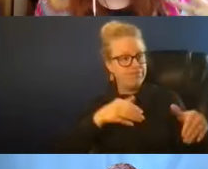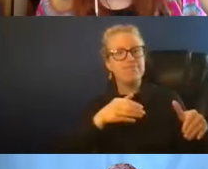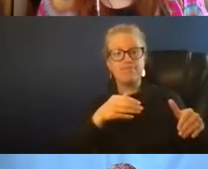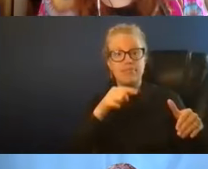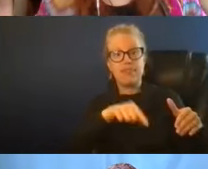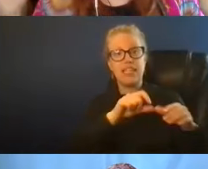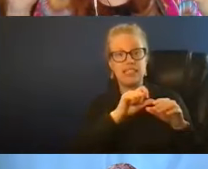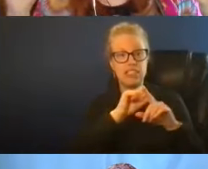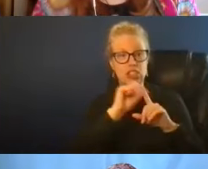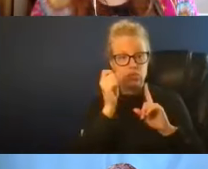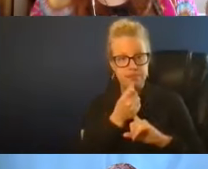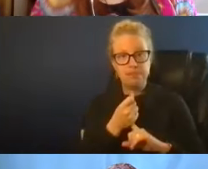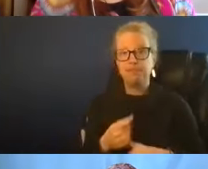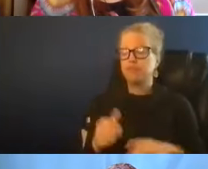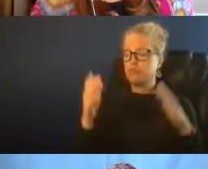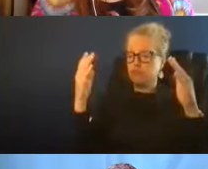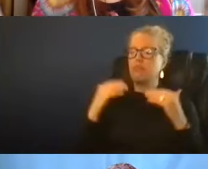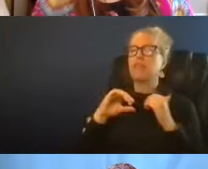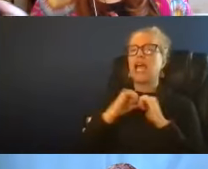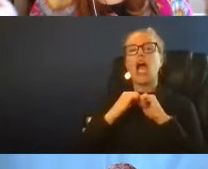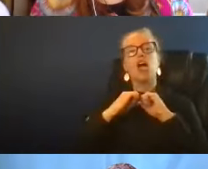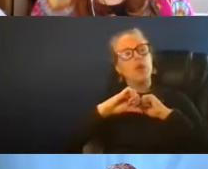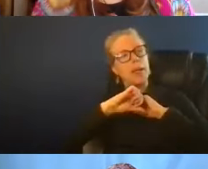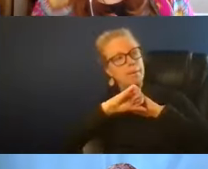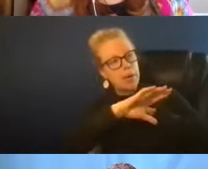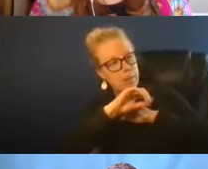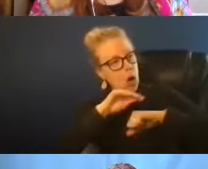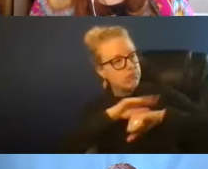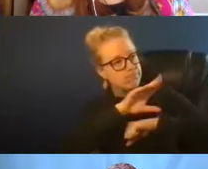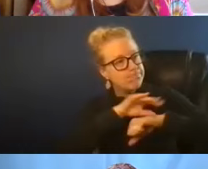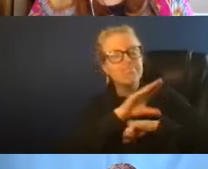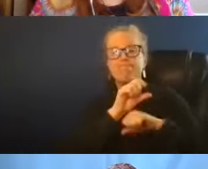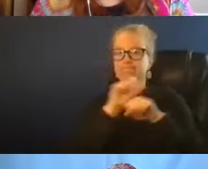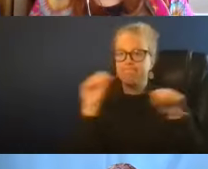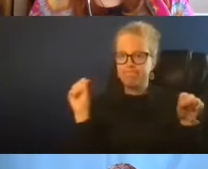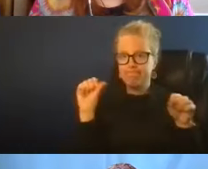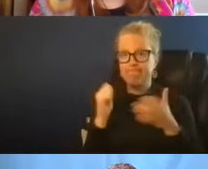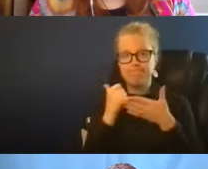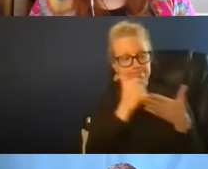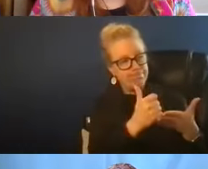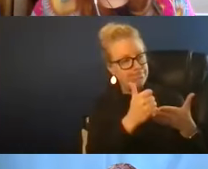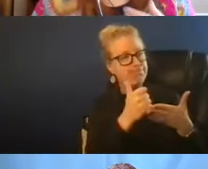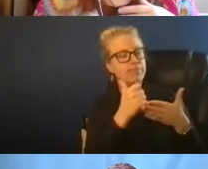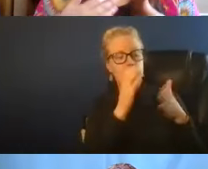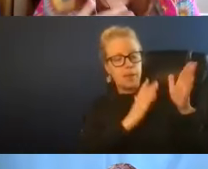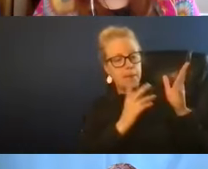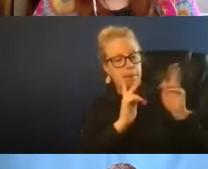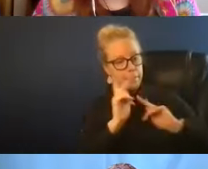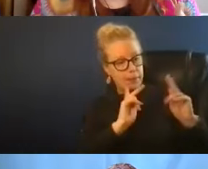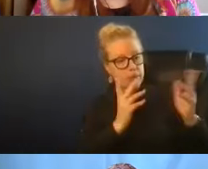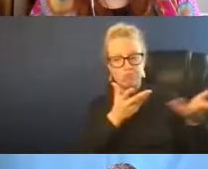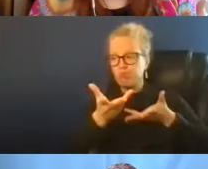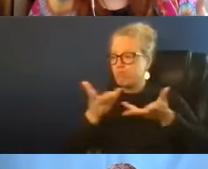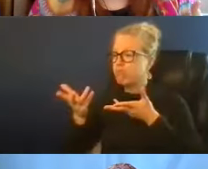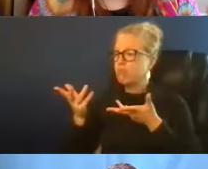So how do we promote safety? How do we help the victim survivors that we're working with feel